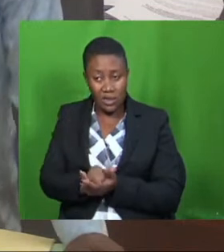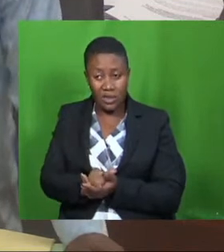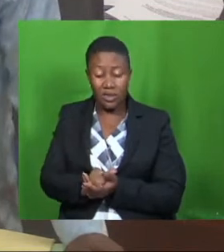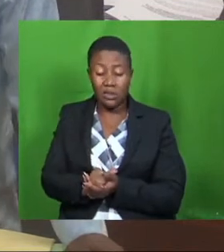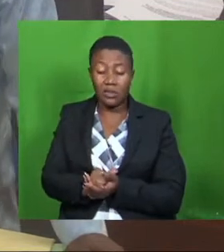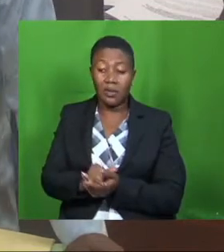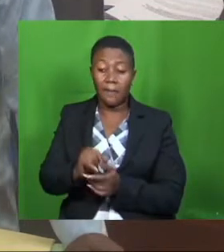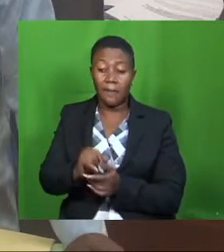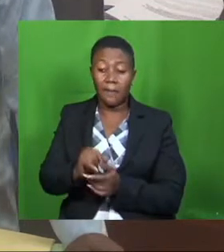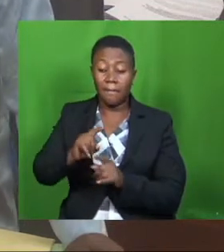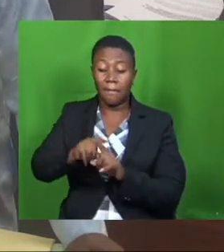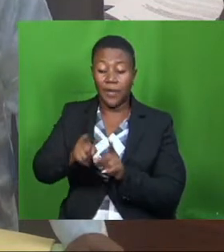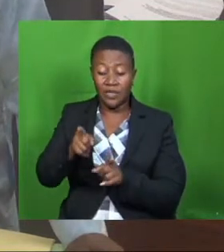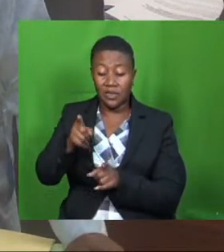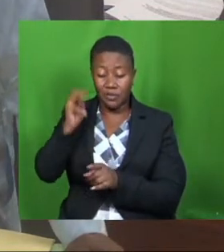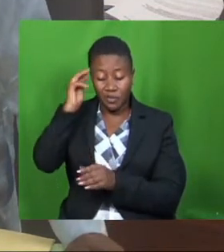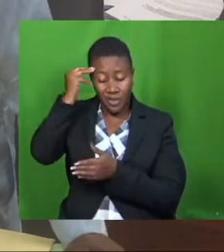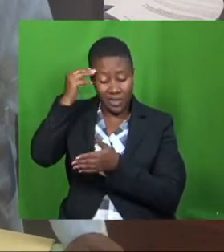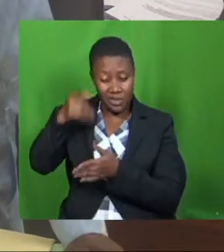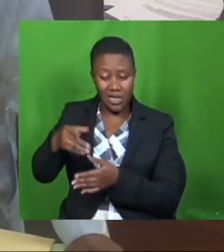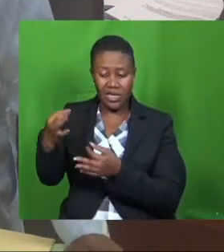of Ghana. Thank you, Mr. Speaker.